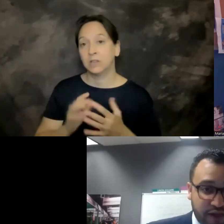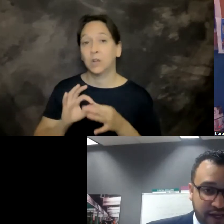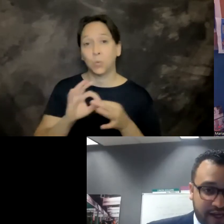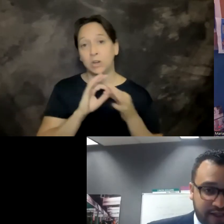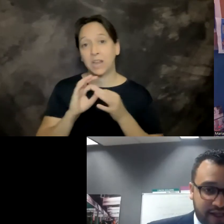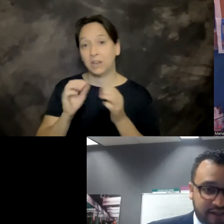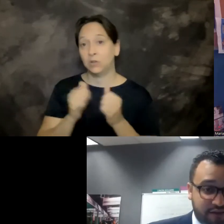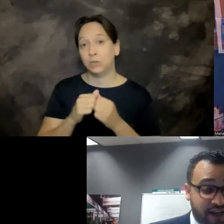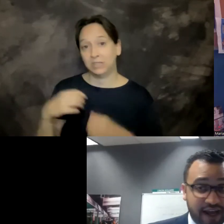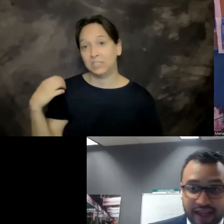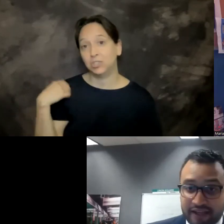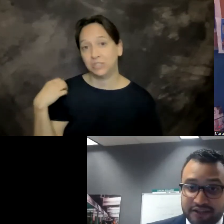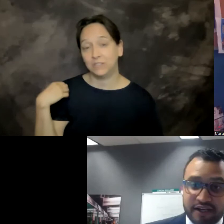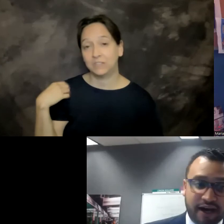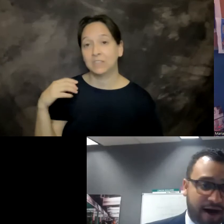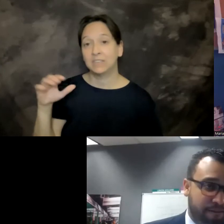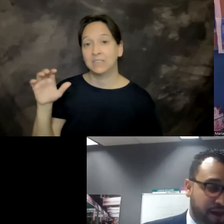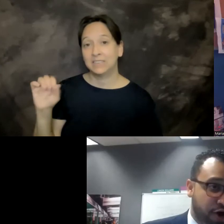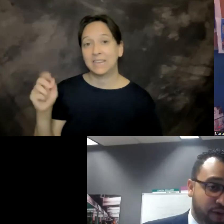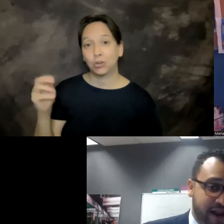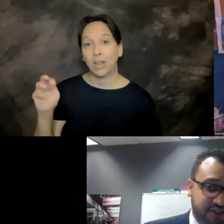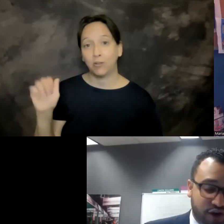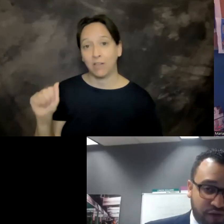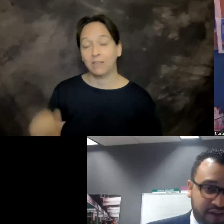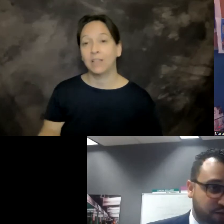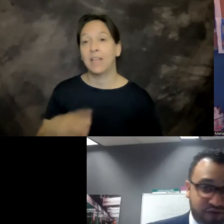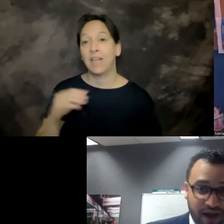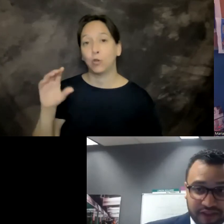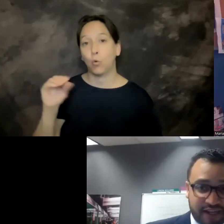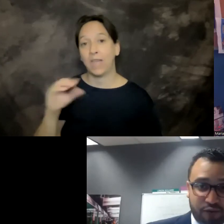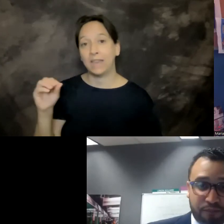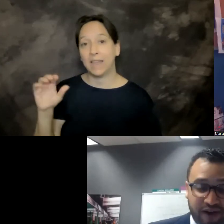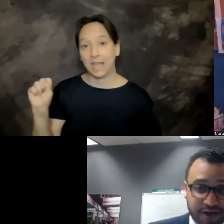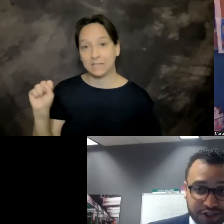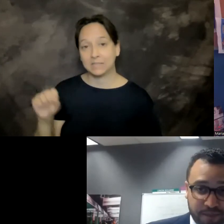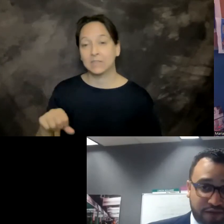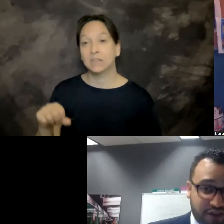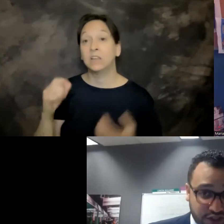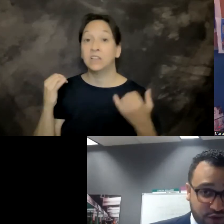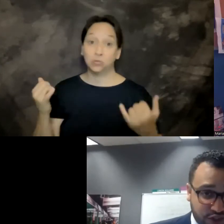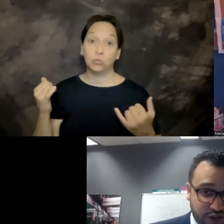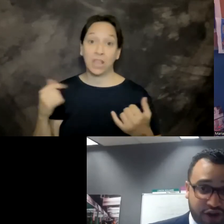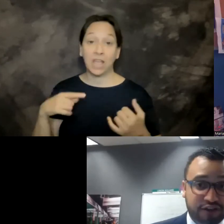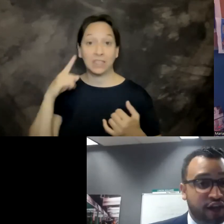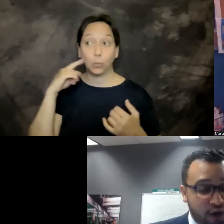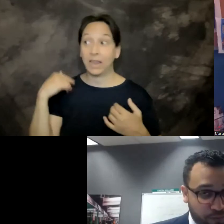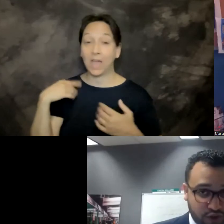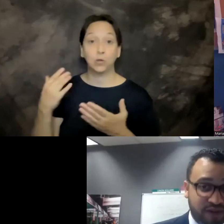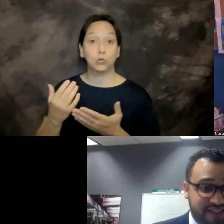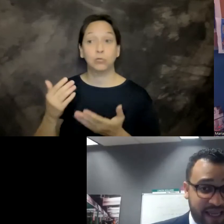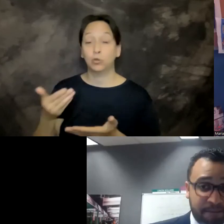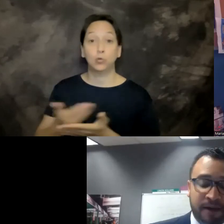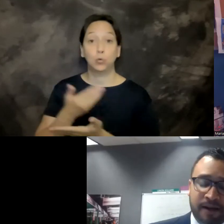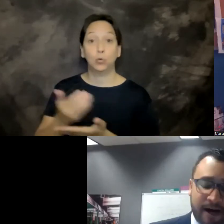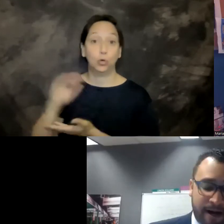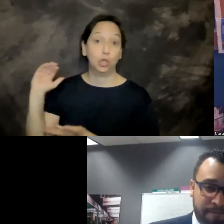Chief Cervera and ONS on this. And I think today we provided a shipment of additional Charlie cards. We'll be doing